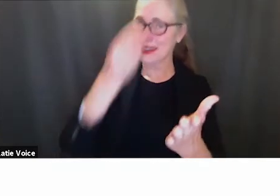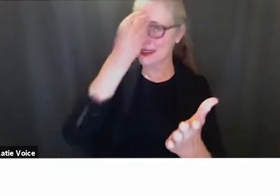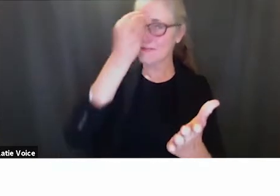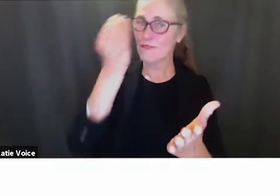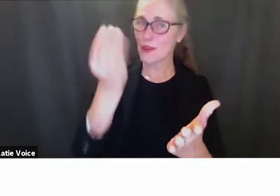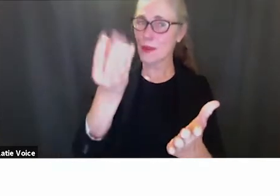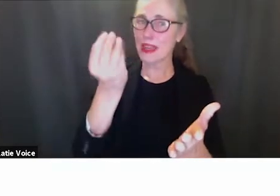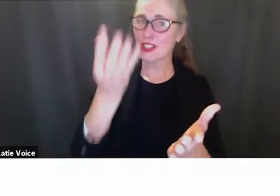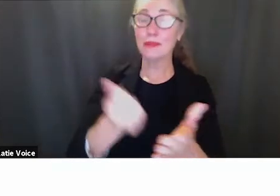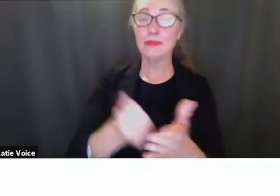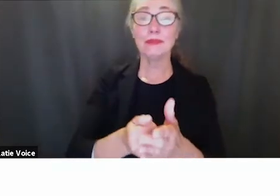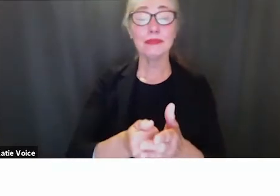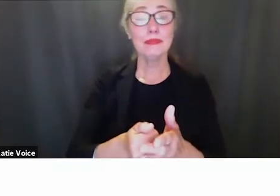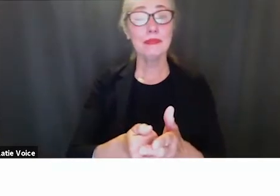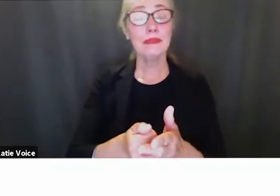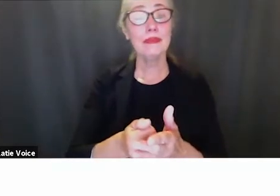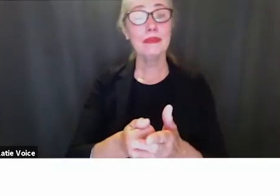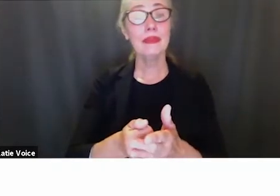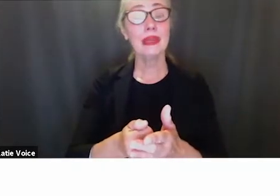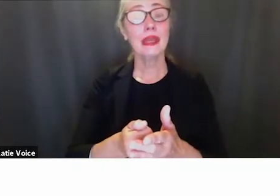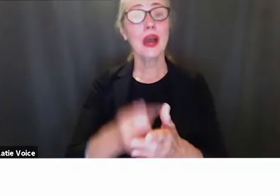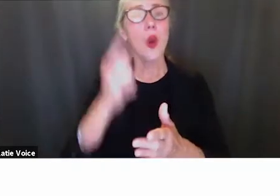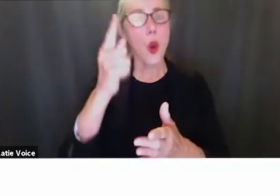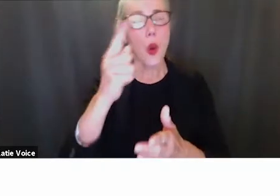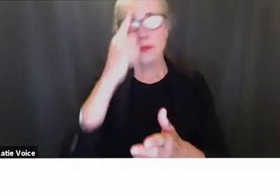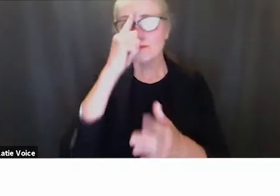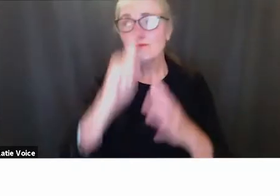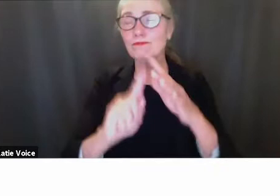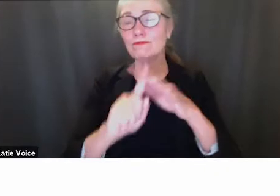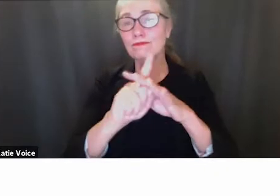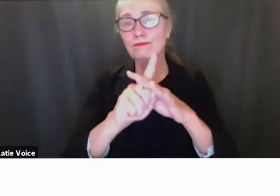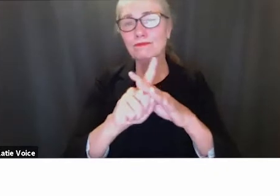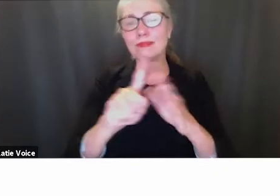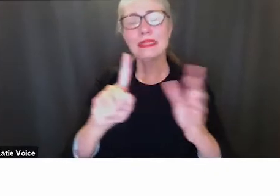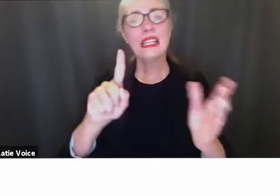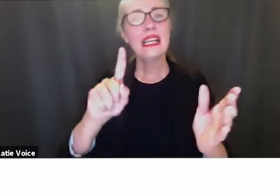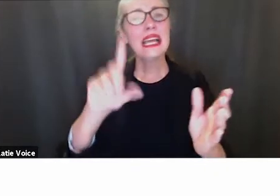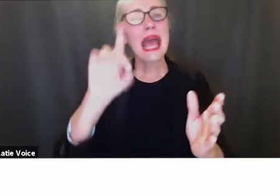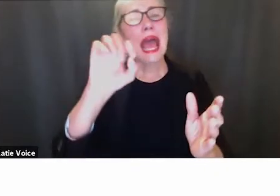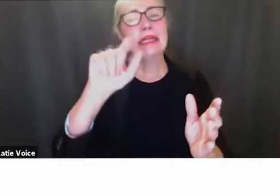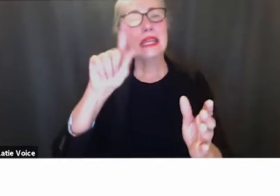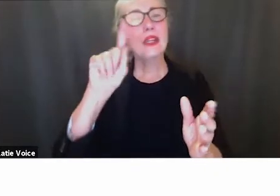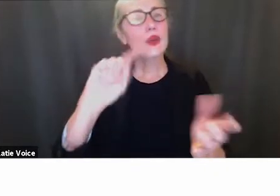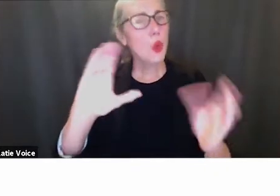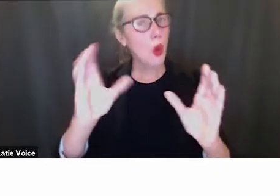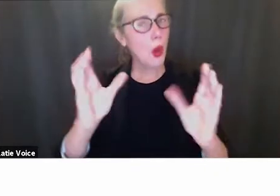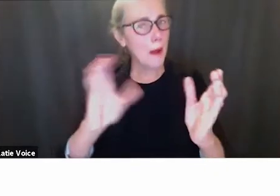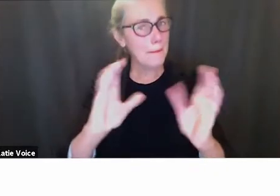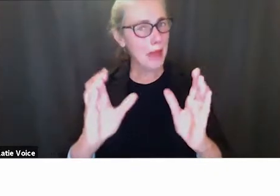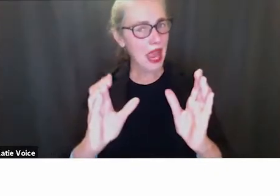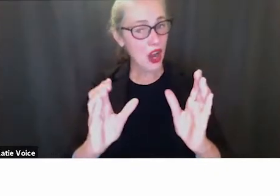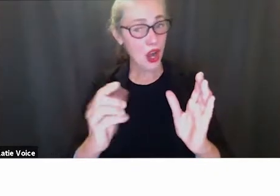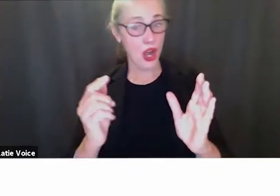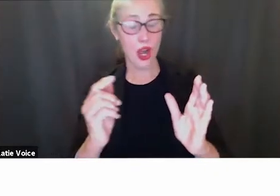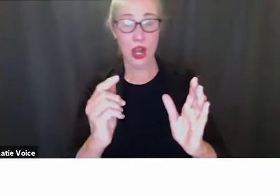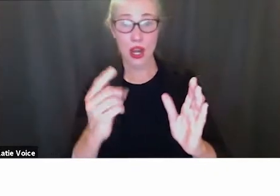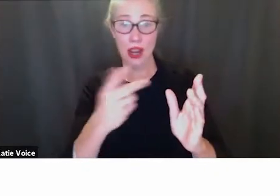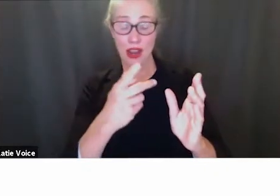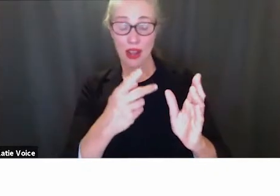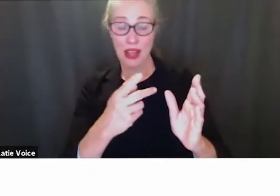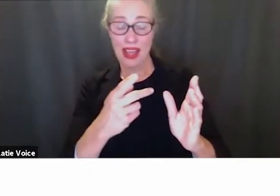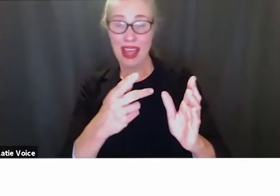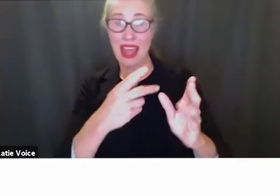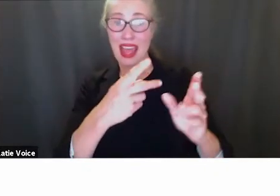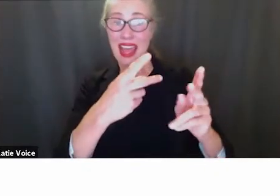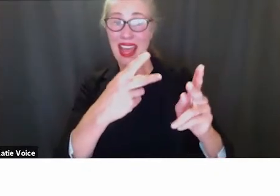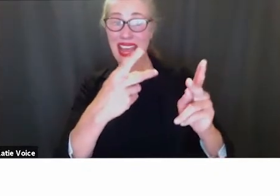I do want to say that one more comparison piece of data is that we ran the calculations to figure out the case